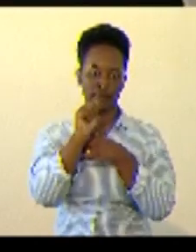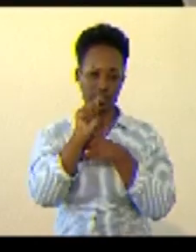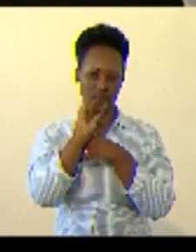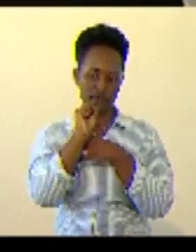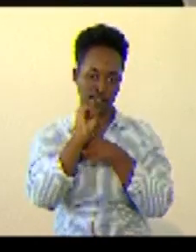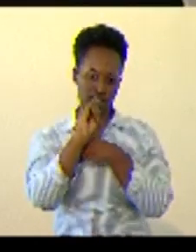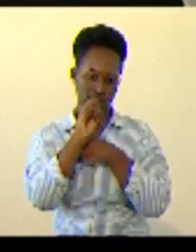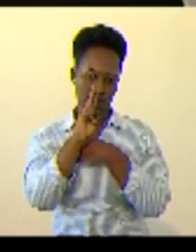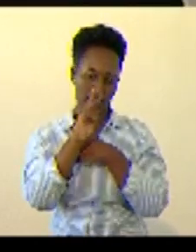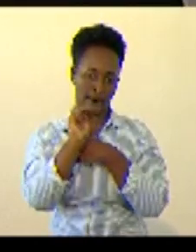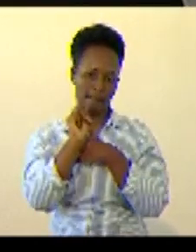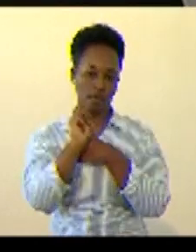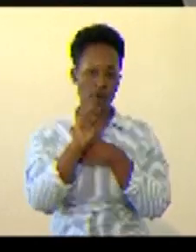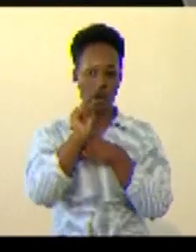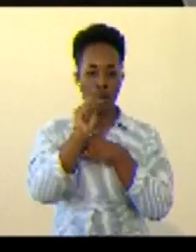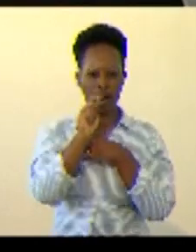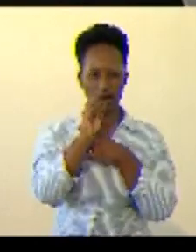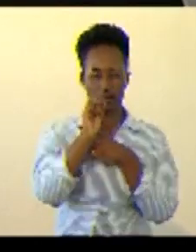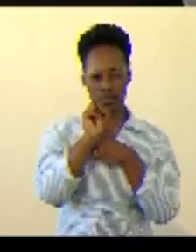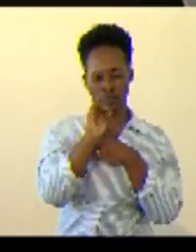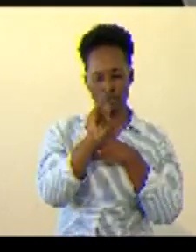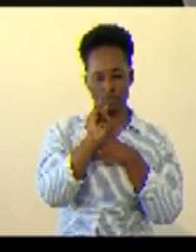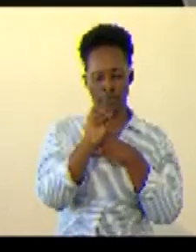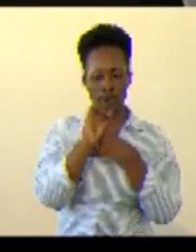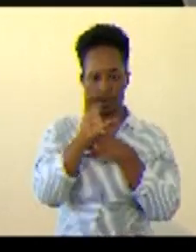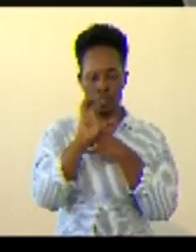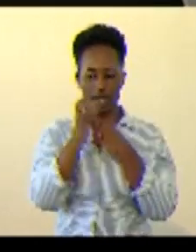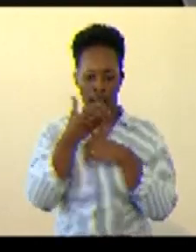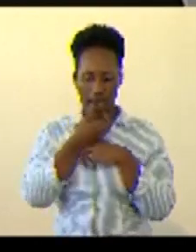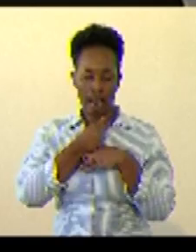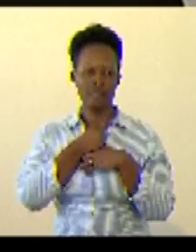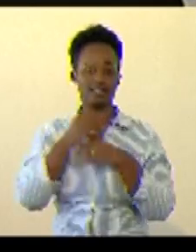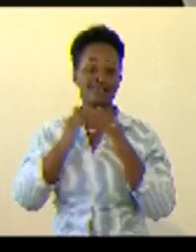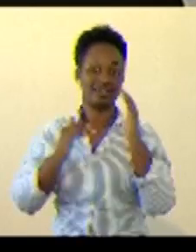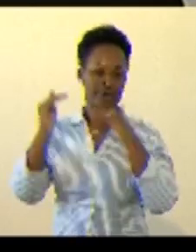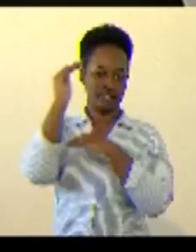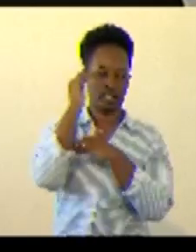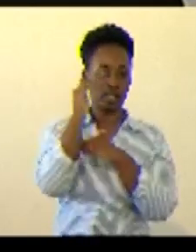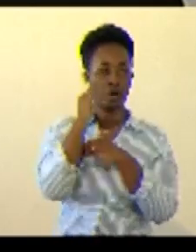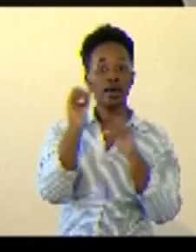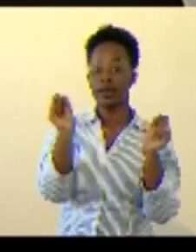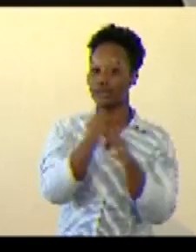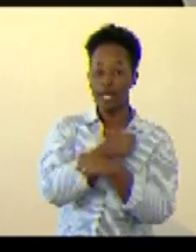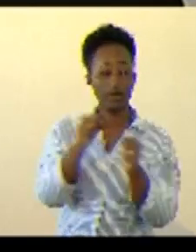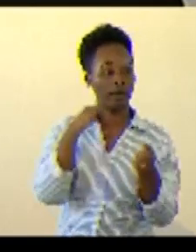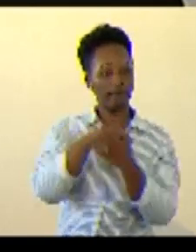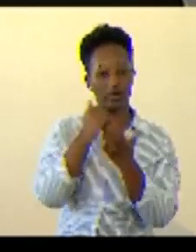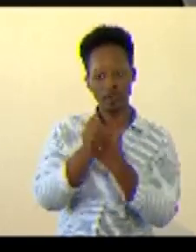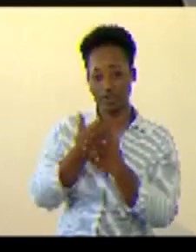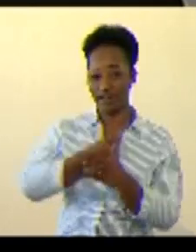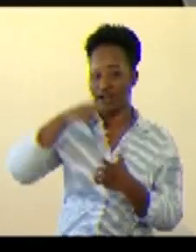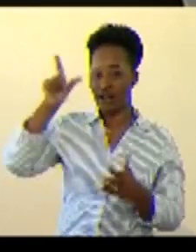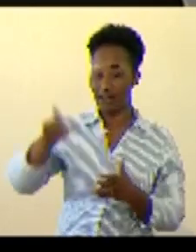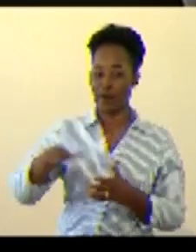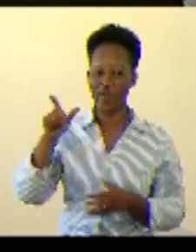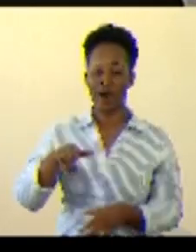larger atomic radius than a sodium atom. Of course, it cannot be because of having lower